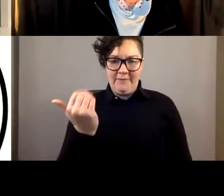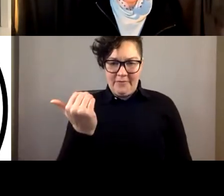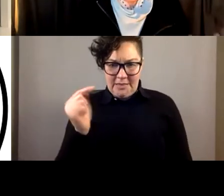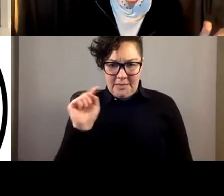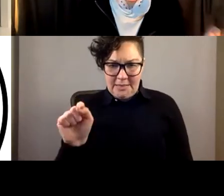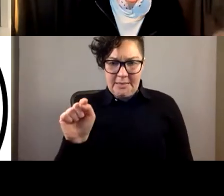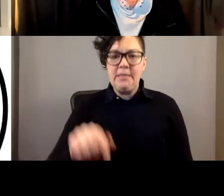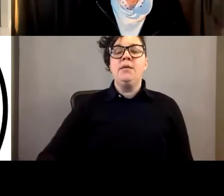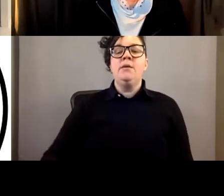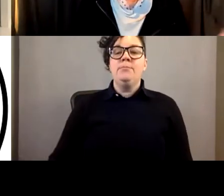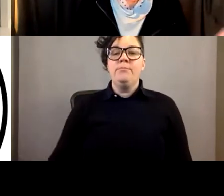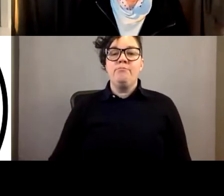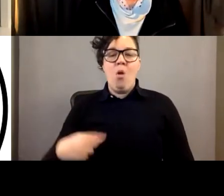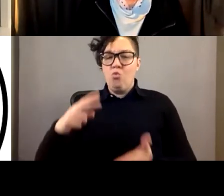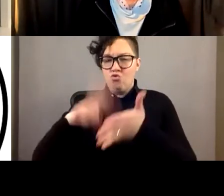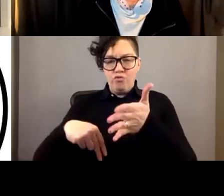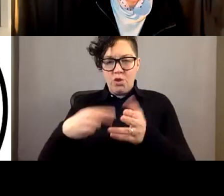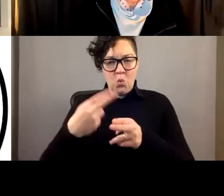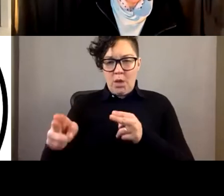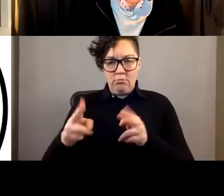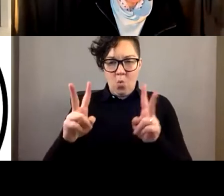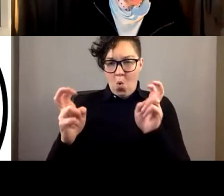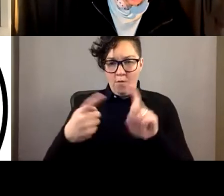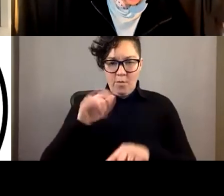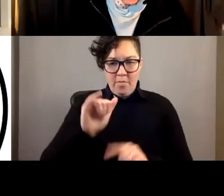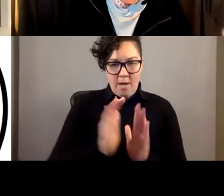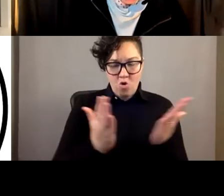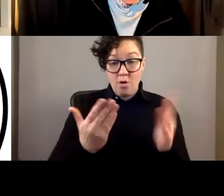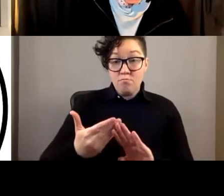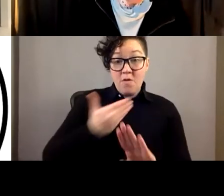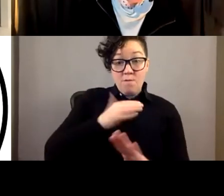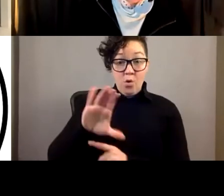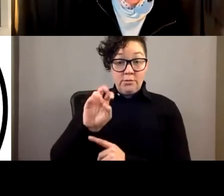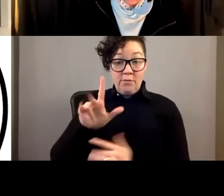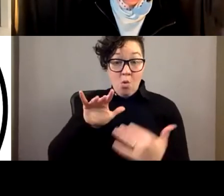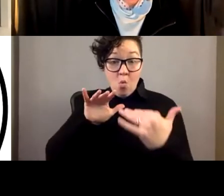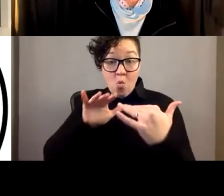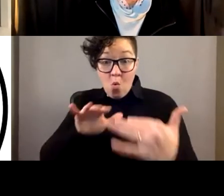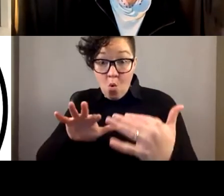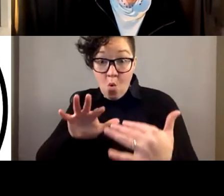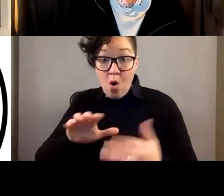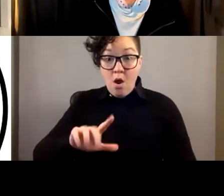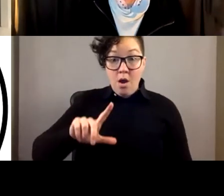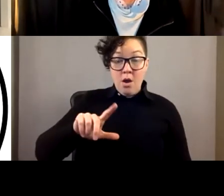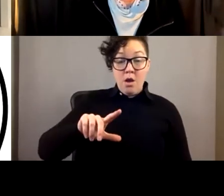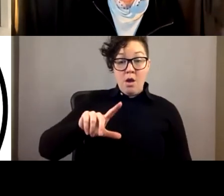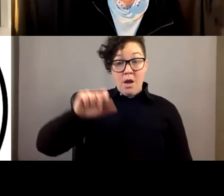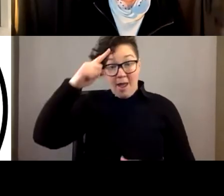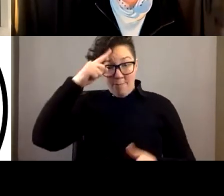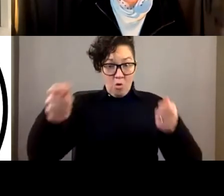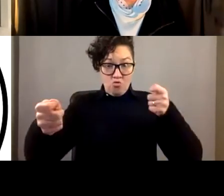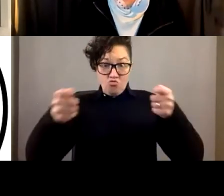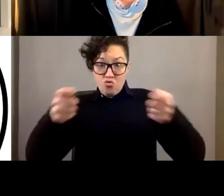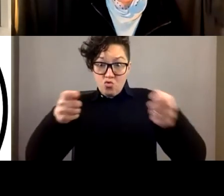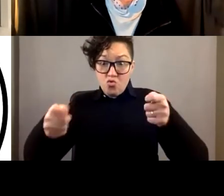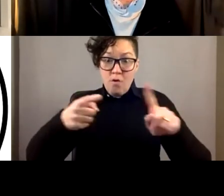1915. And I'll just read you a quick quote from Dixon's book. Prior to the Civil War, the capital was ruled by an aristocracy